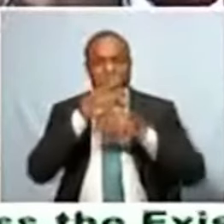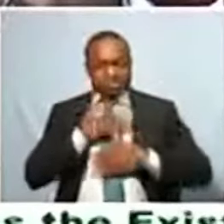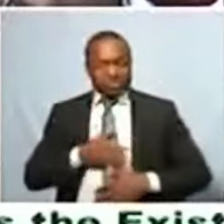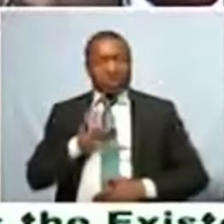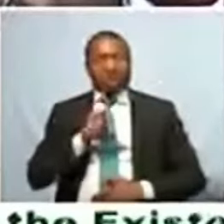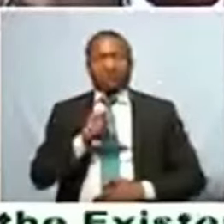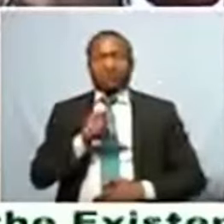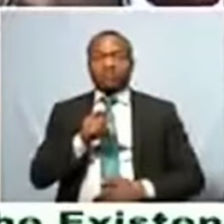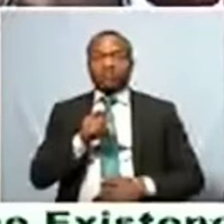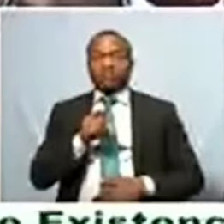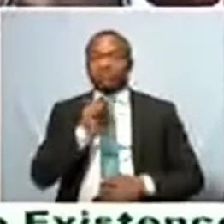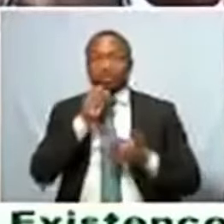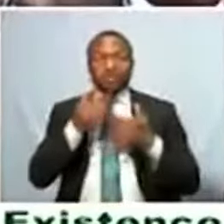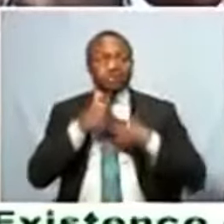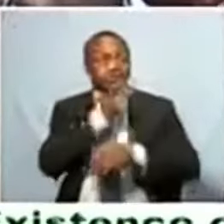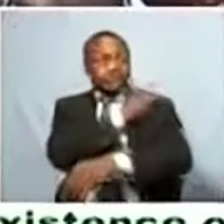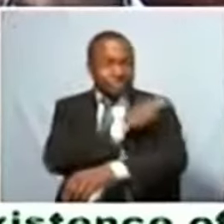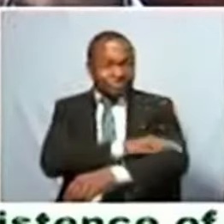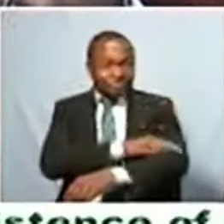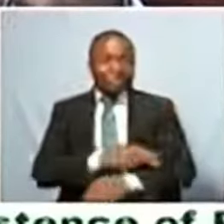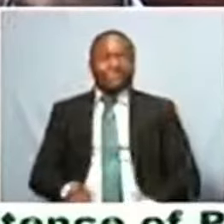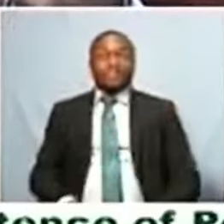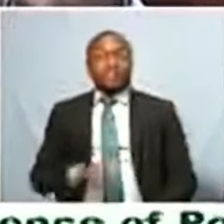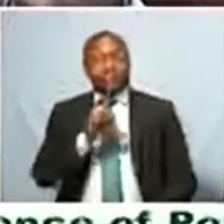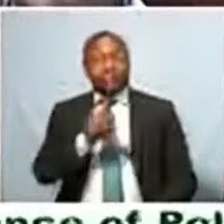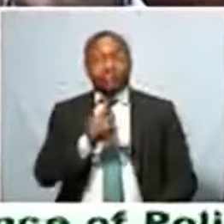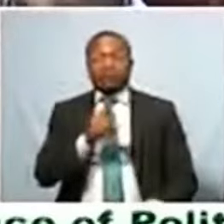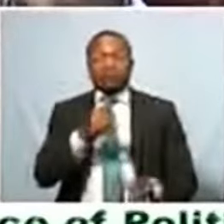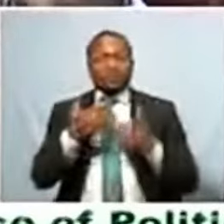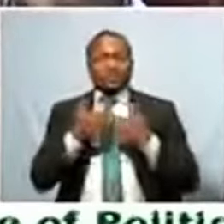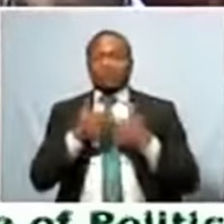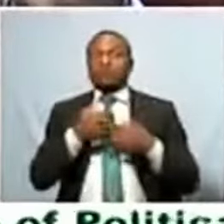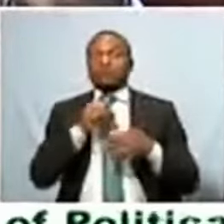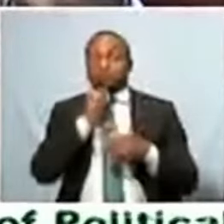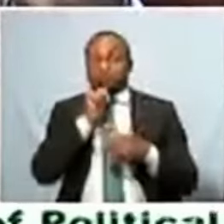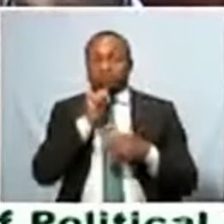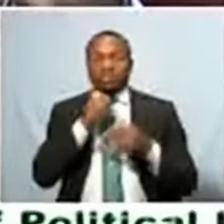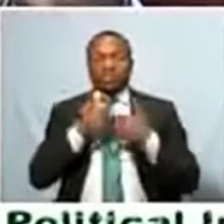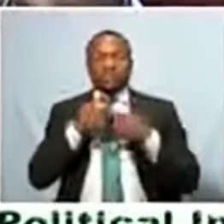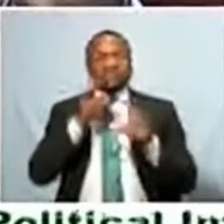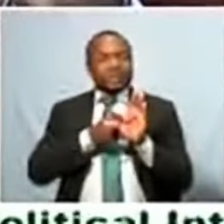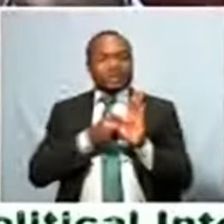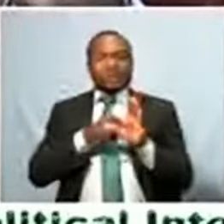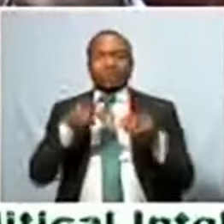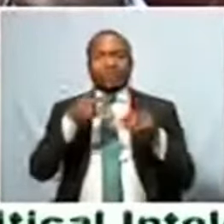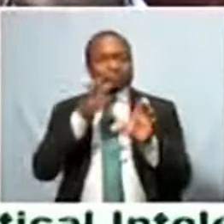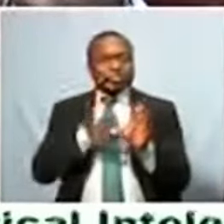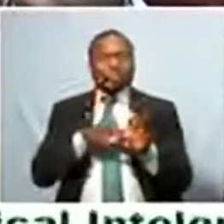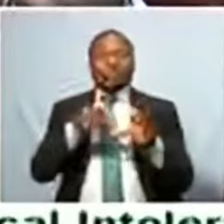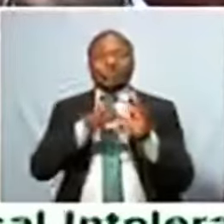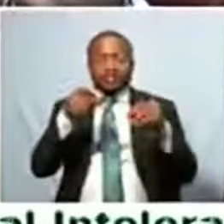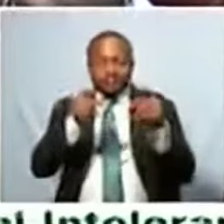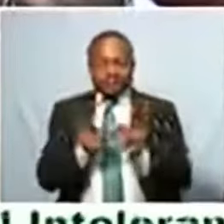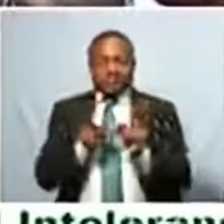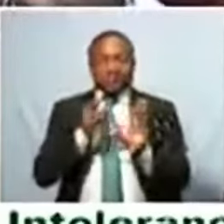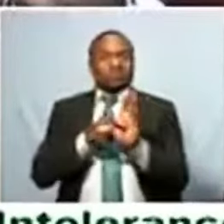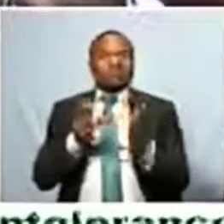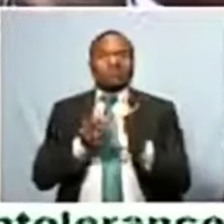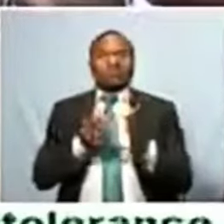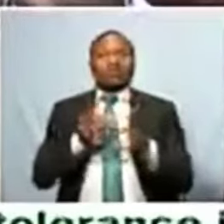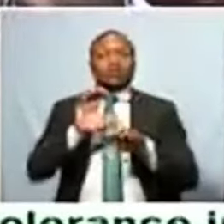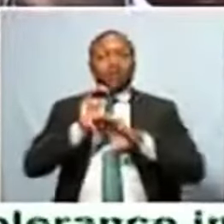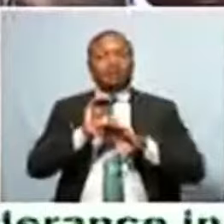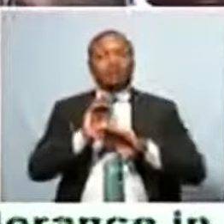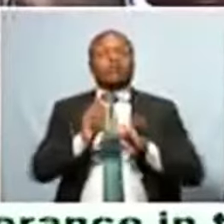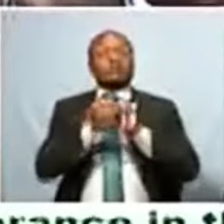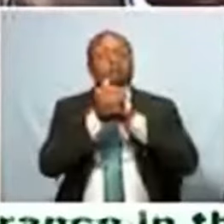will have no hospitals. You will have filling stations without fuel. Even Chiruvi will become very far to get